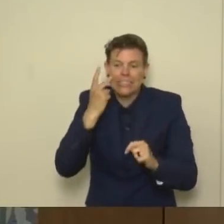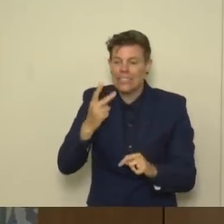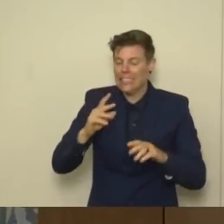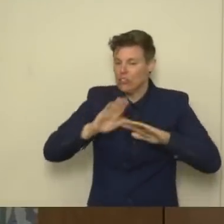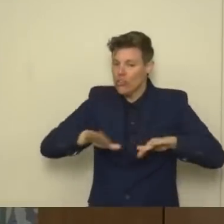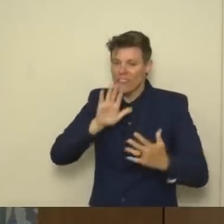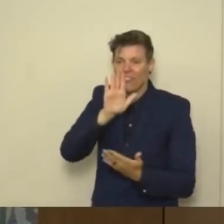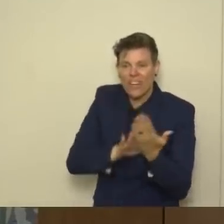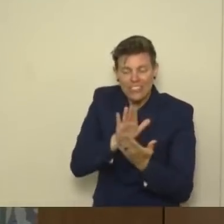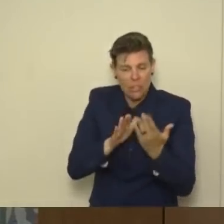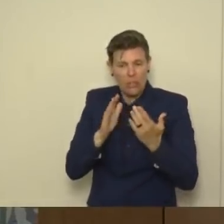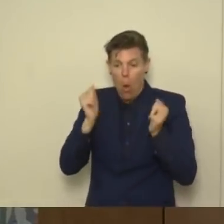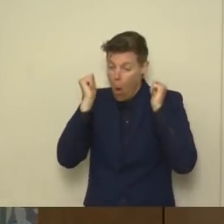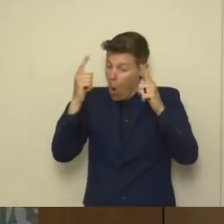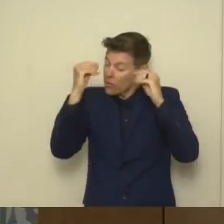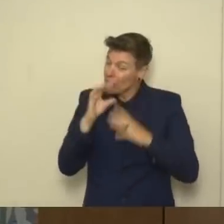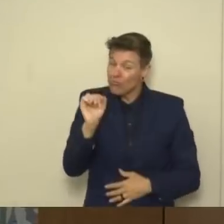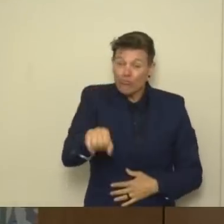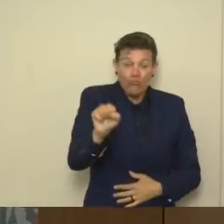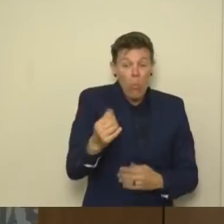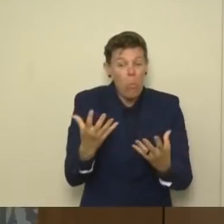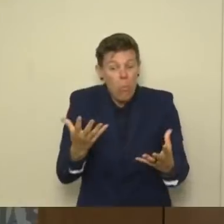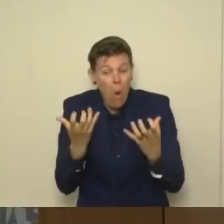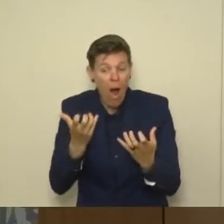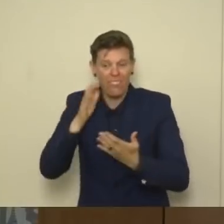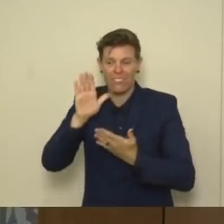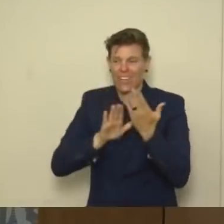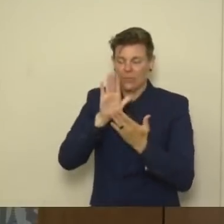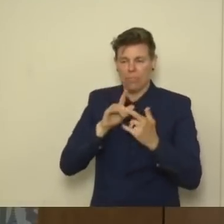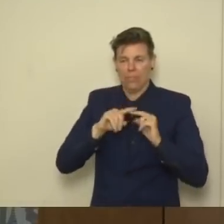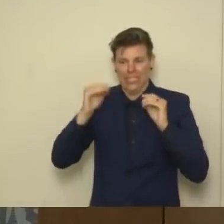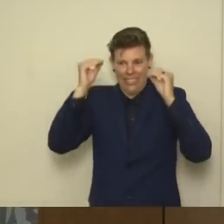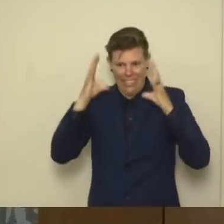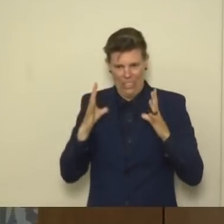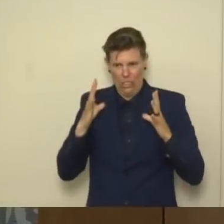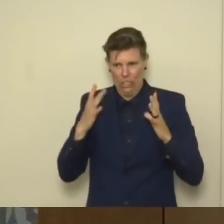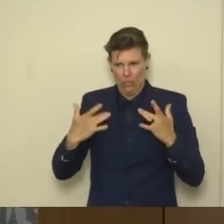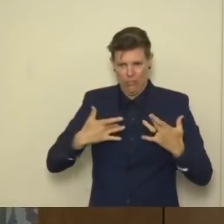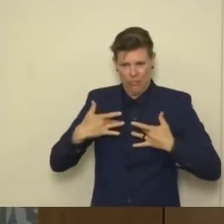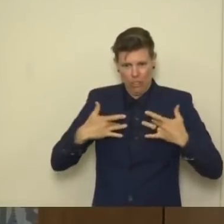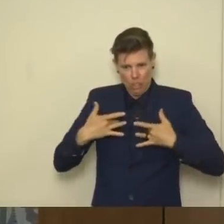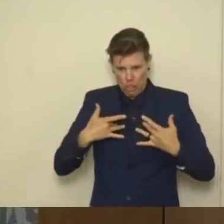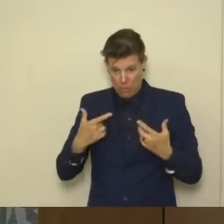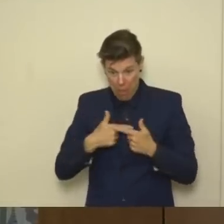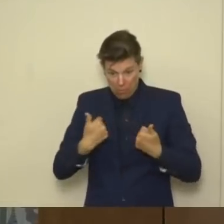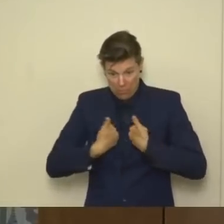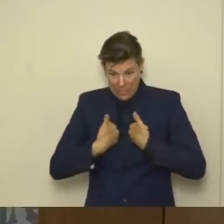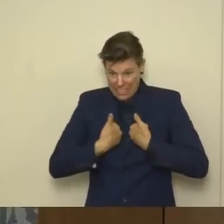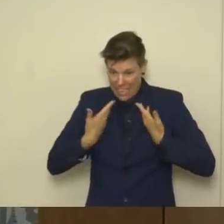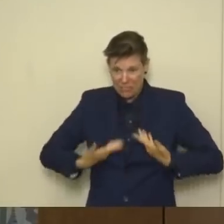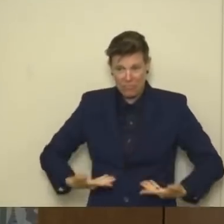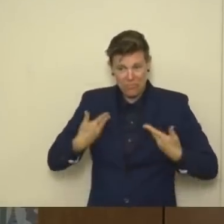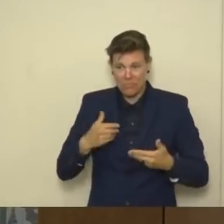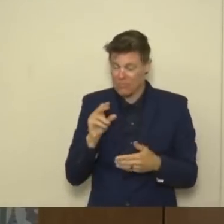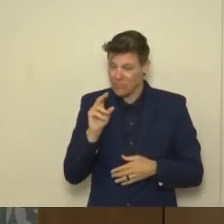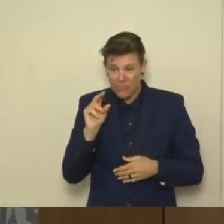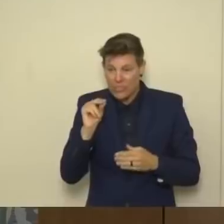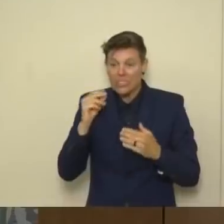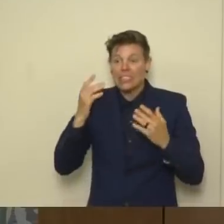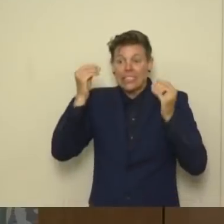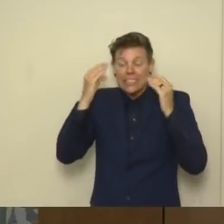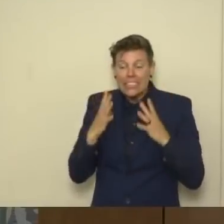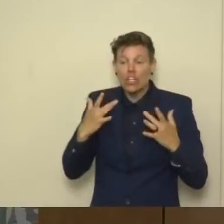what really worries them. It's not their own safety, which is at risk. It's that they would go home and take COVID to their own